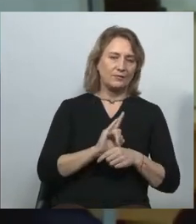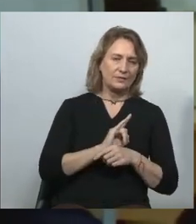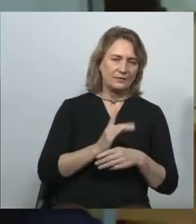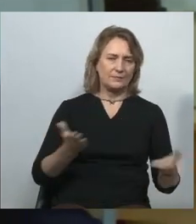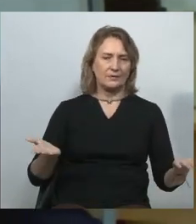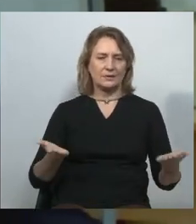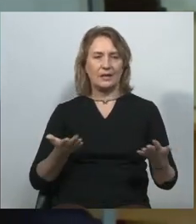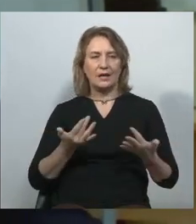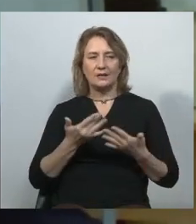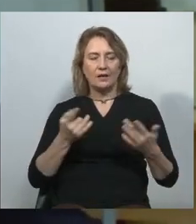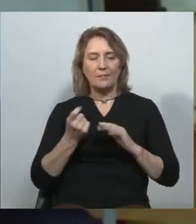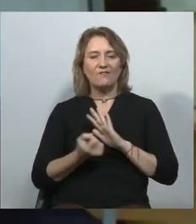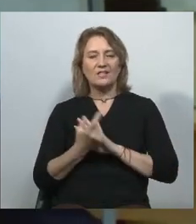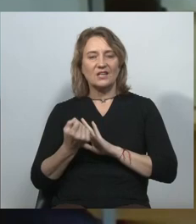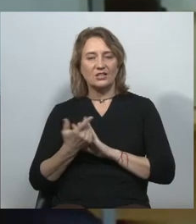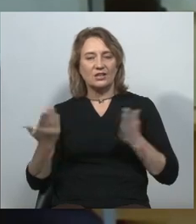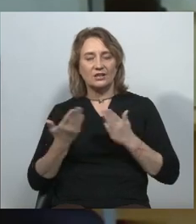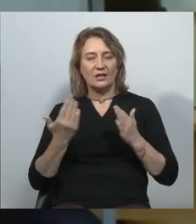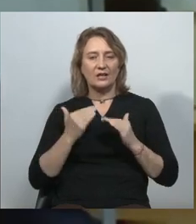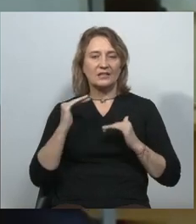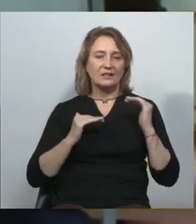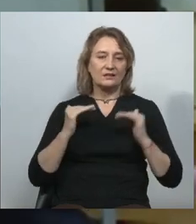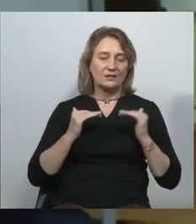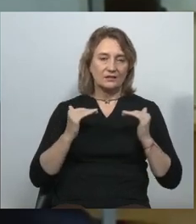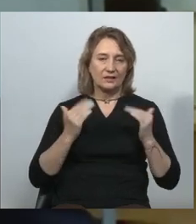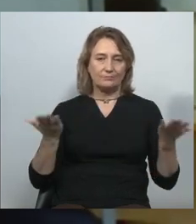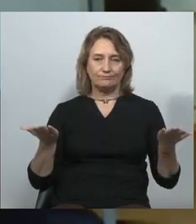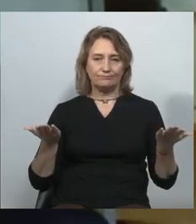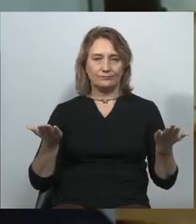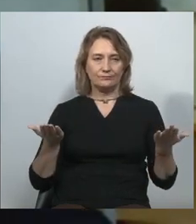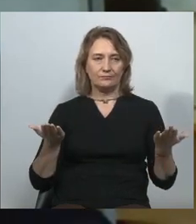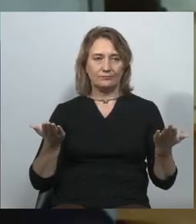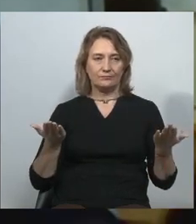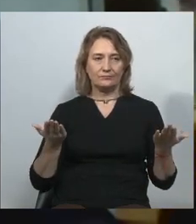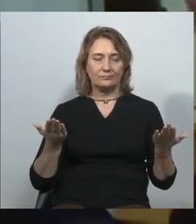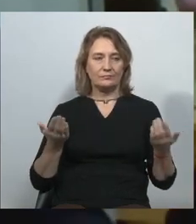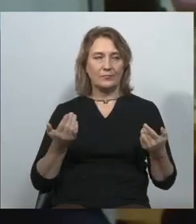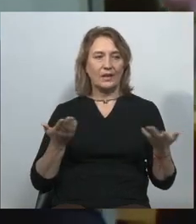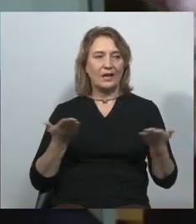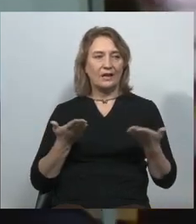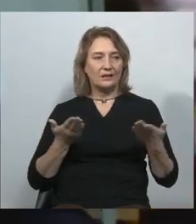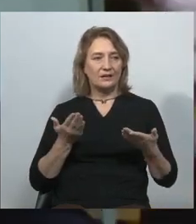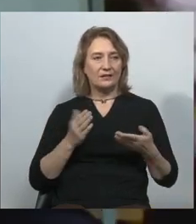of manipulation, disinformation in the information, whether it's a fact or